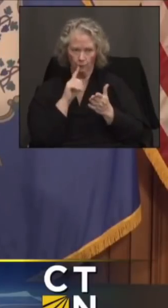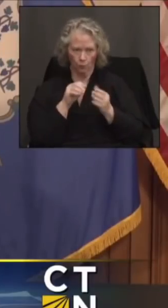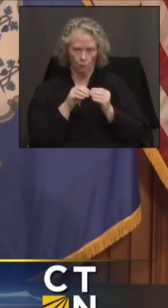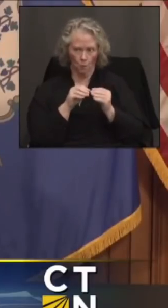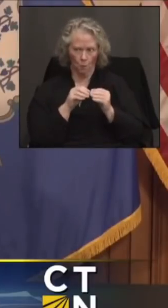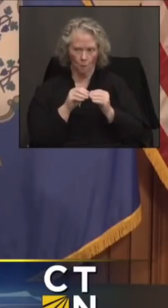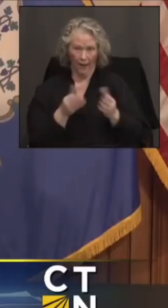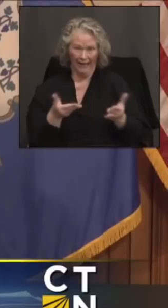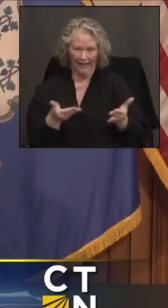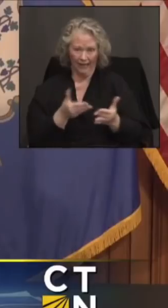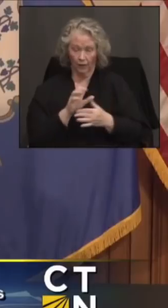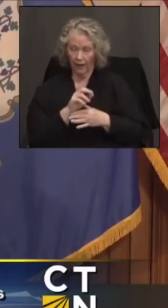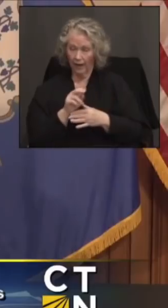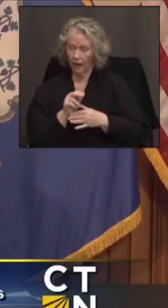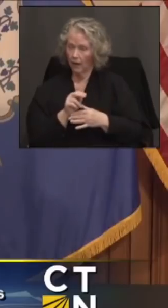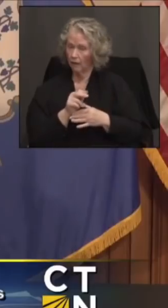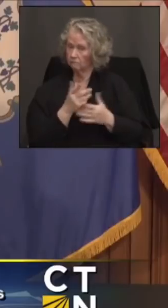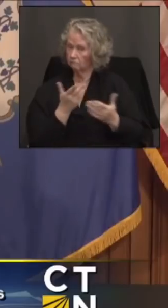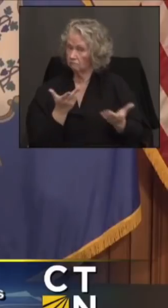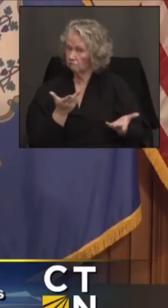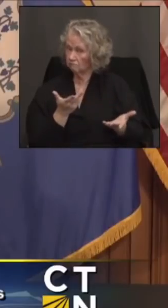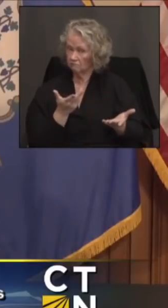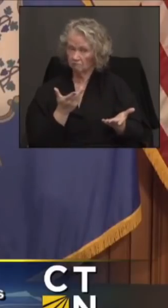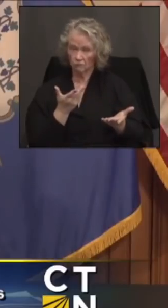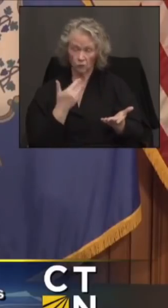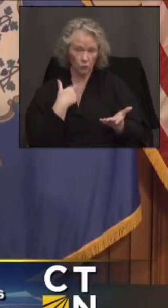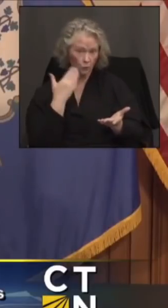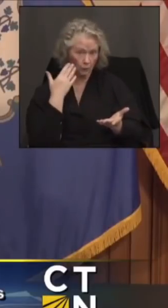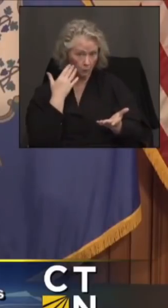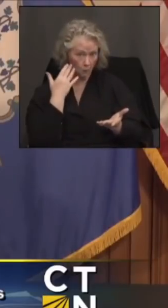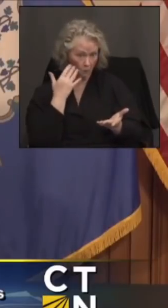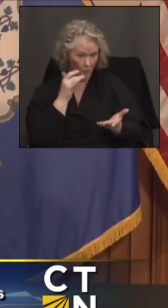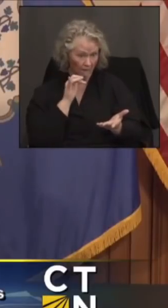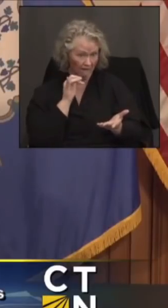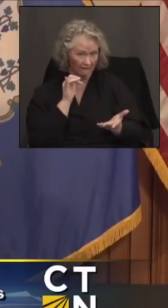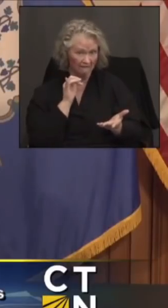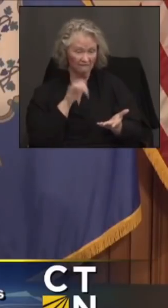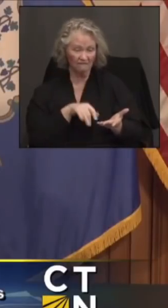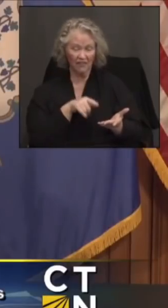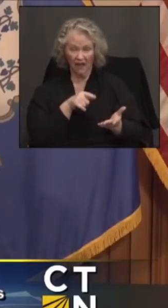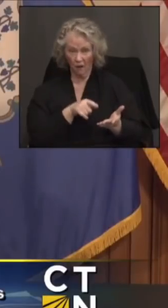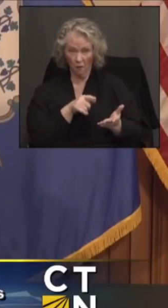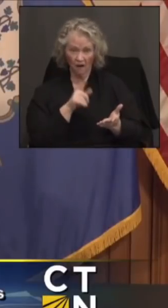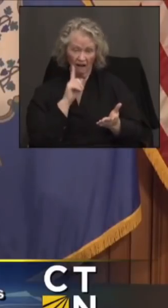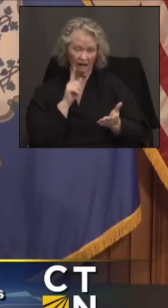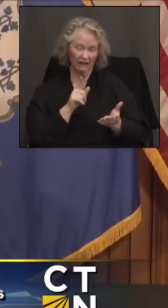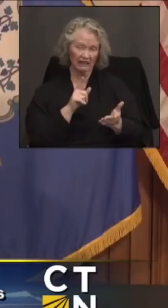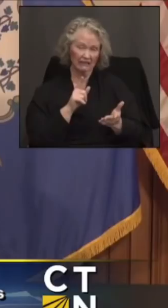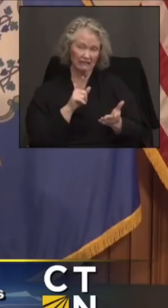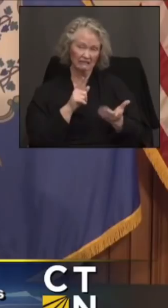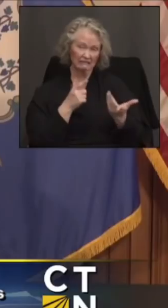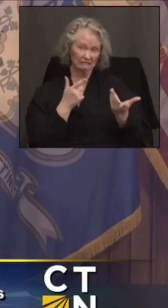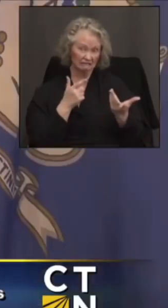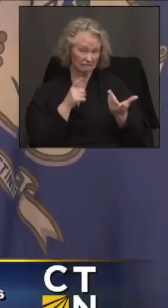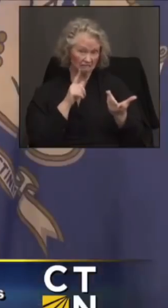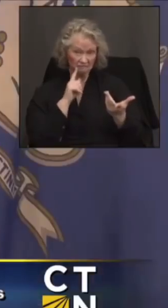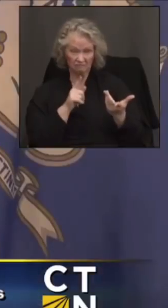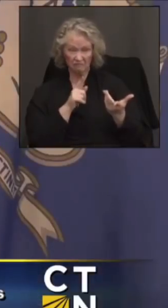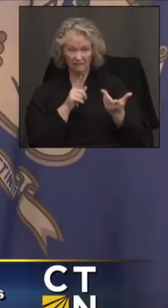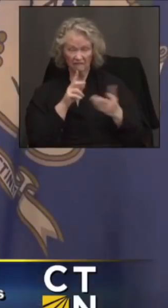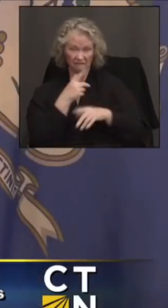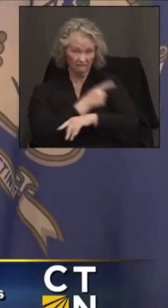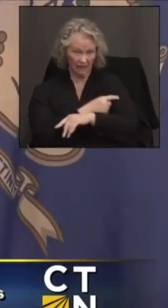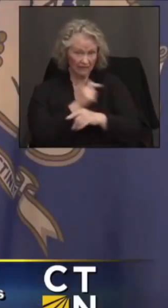Connecticut. Do we know yet what the potential is for that variant to evade the vaccine? Yeah, we know that